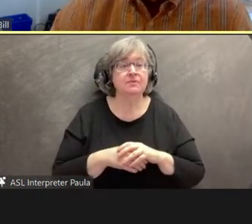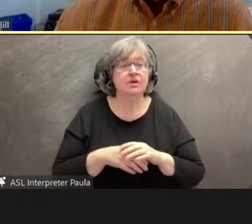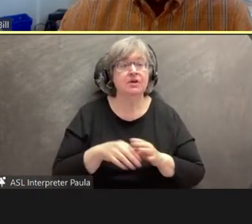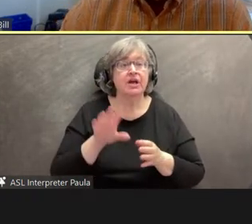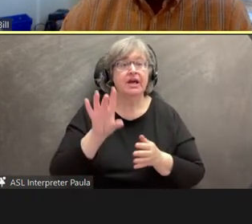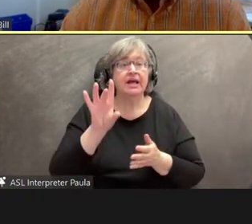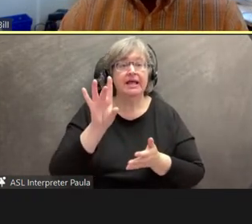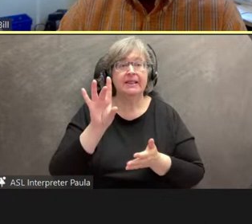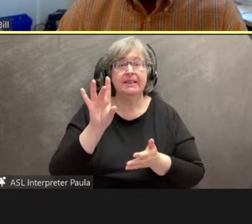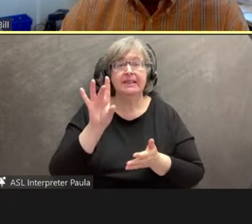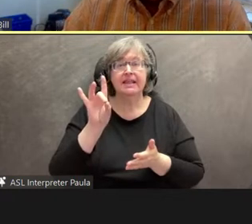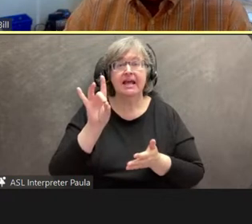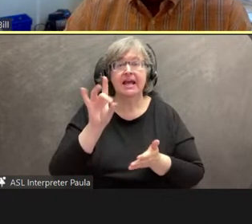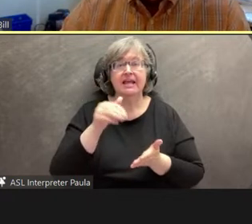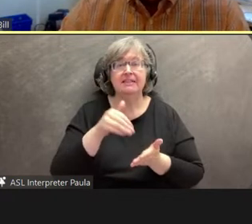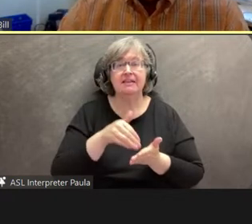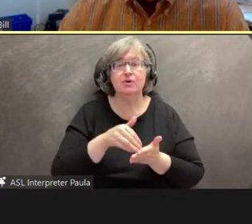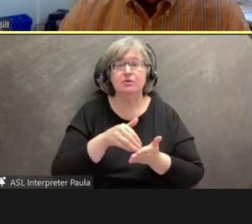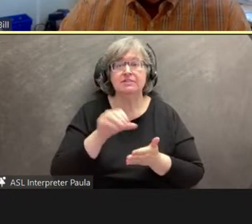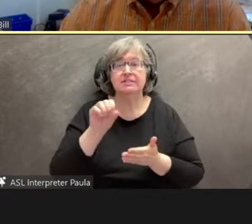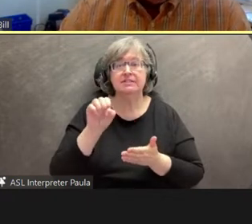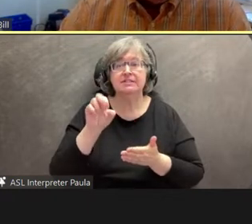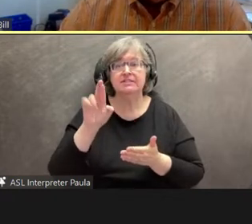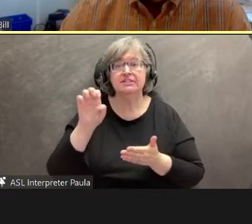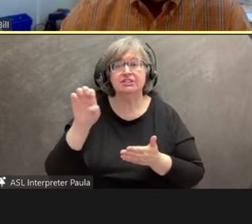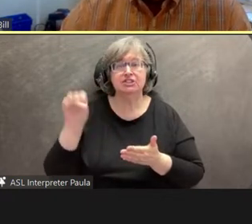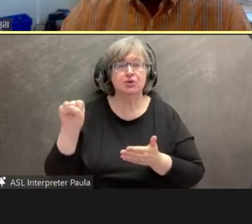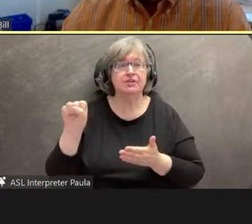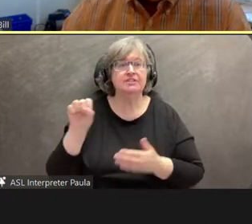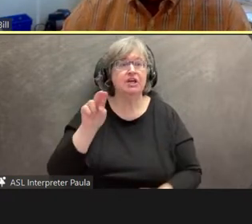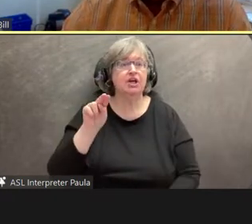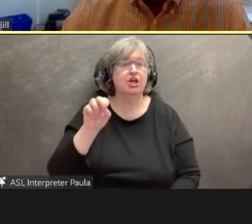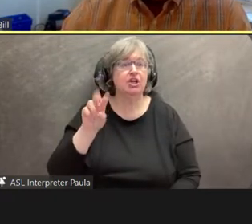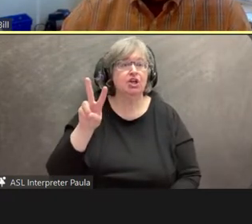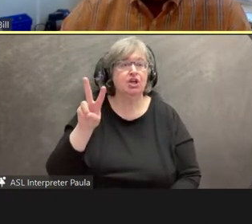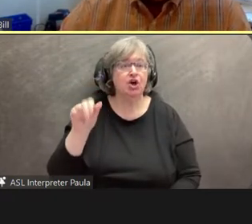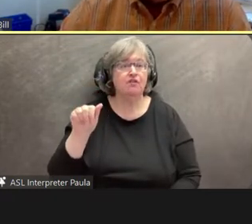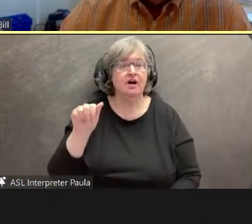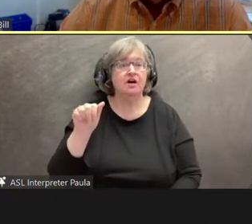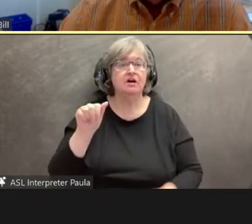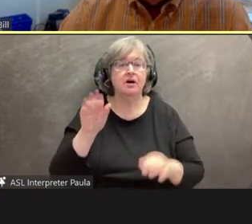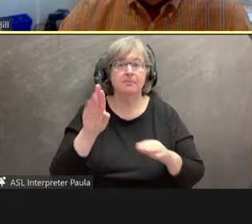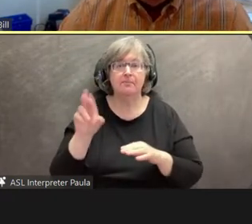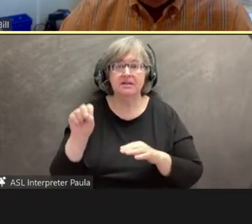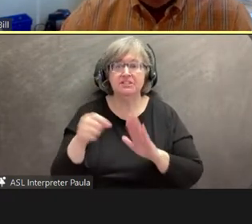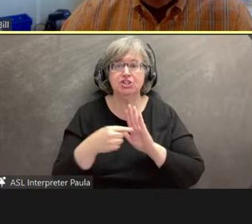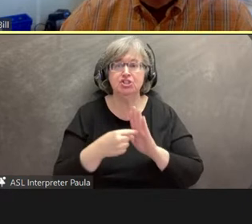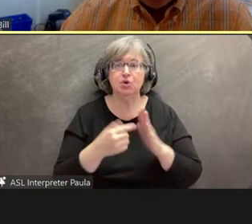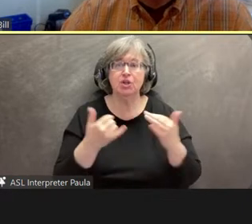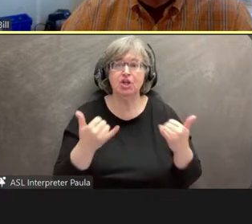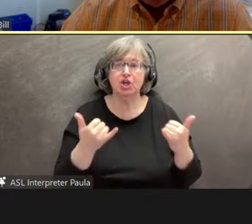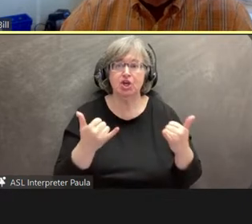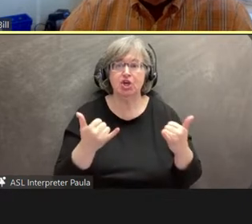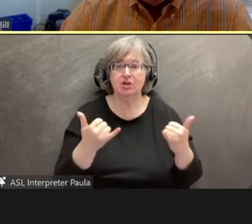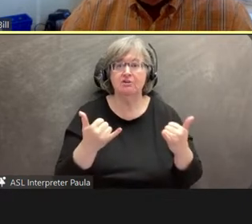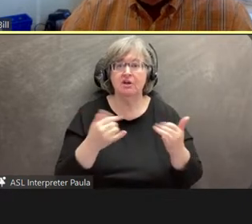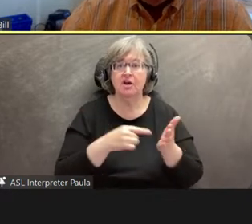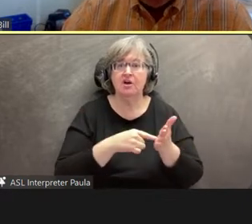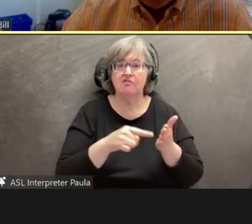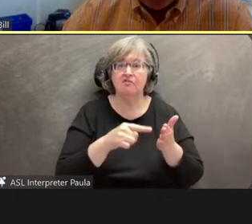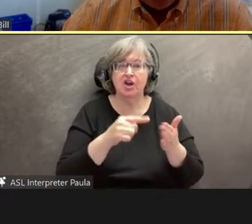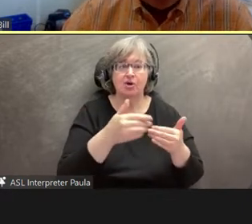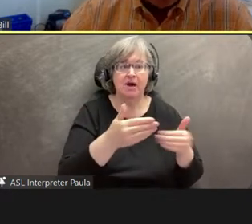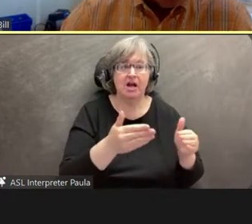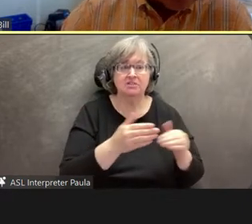8000 series, the Nova buses, showing the existing fare box with then the new